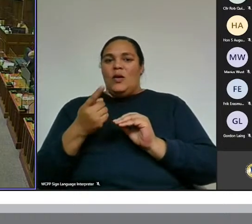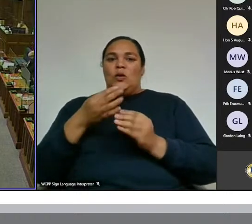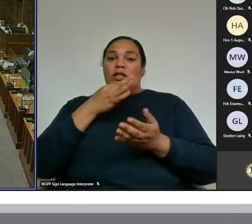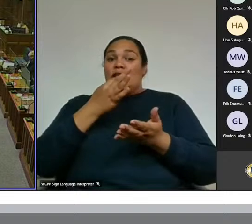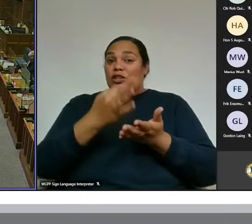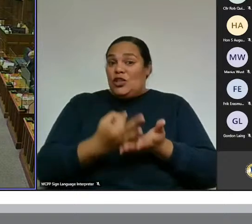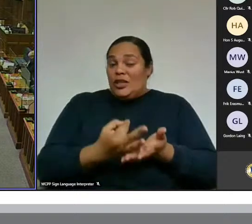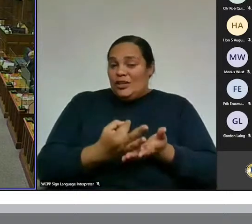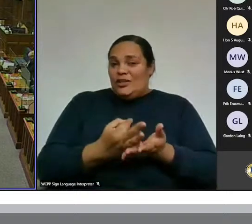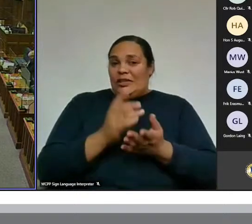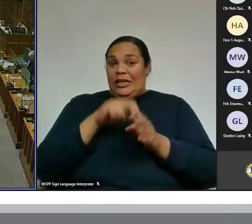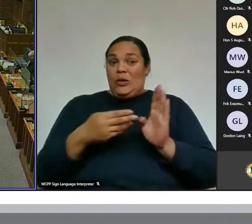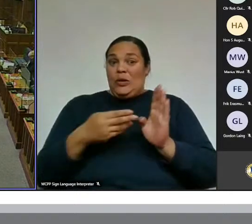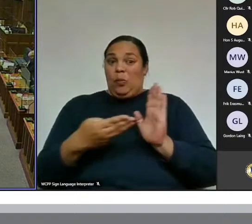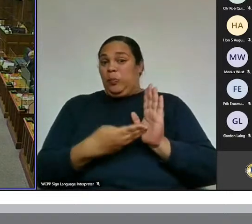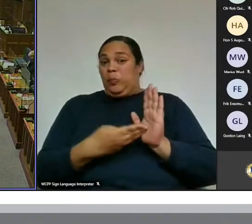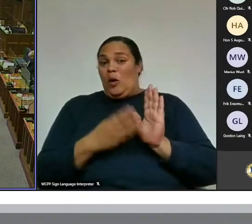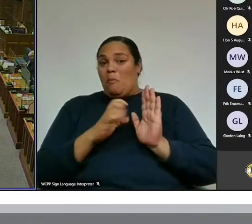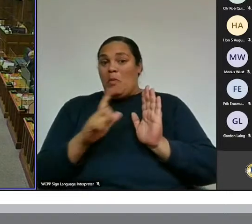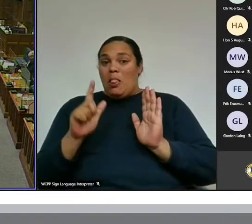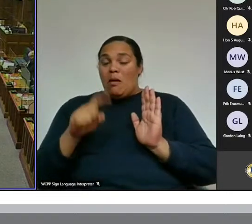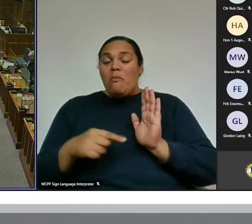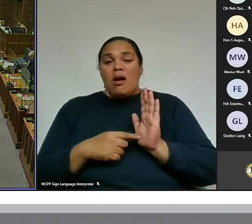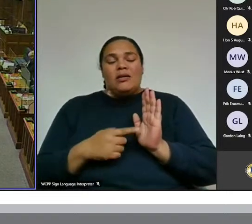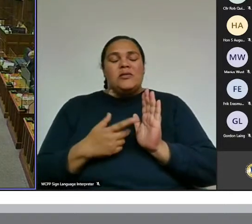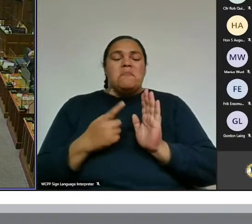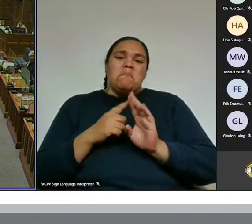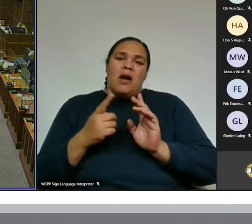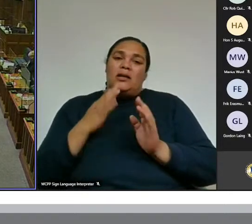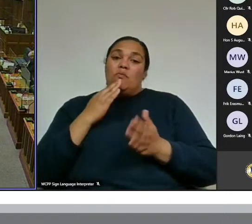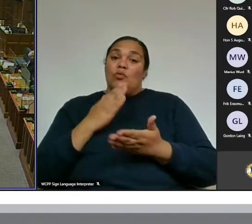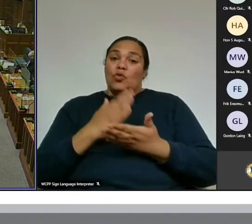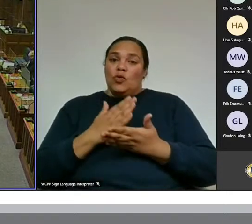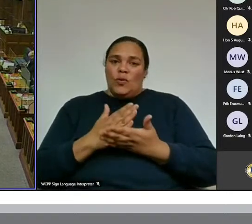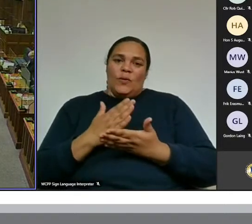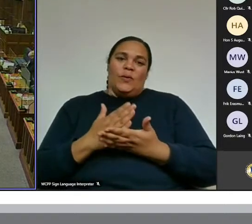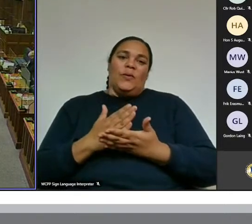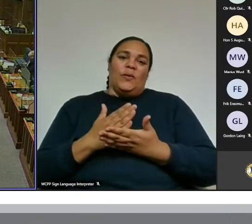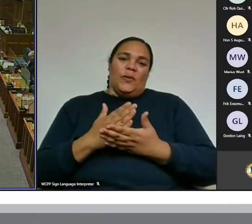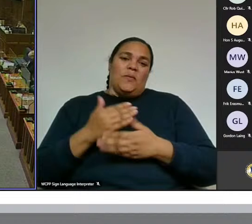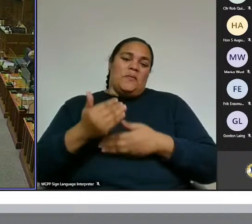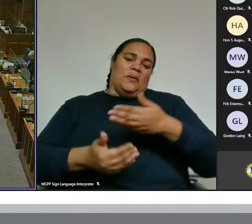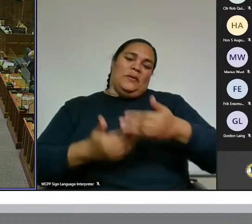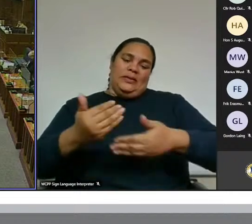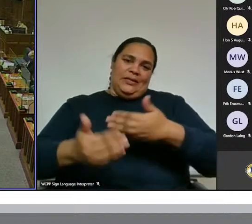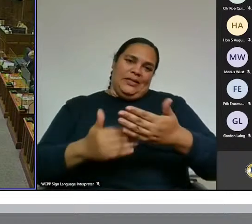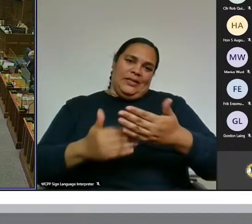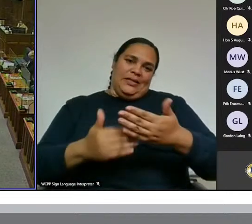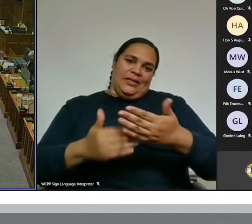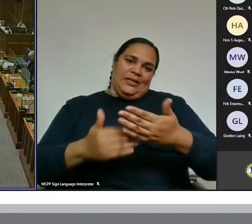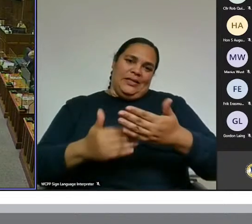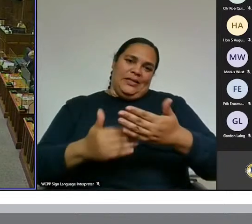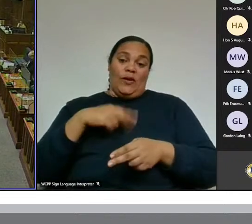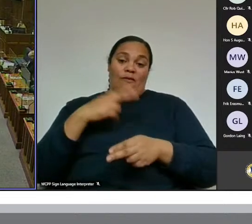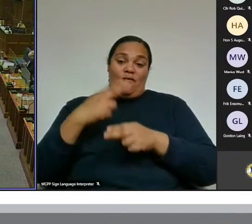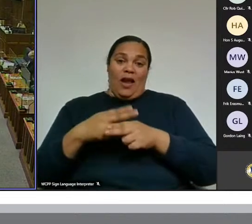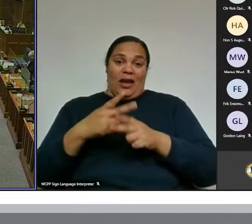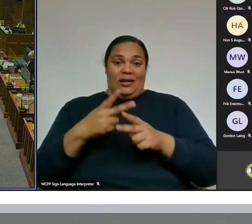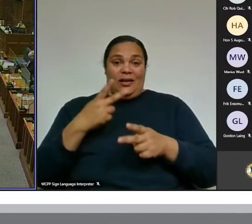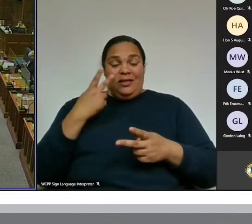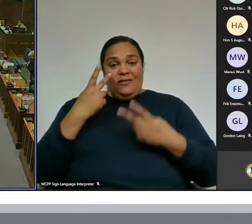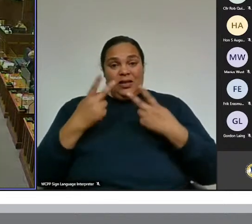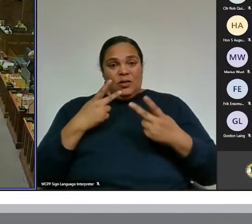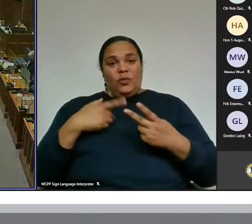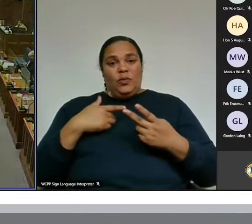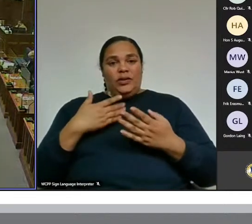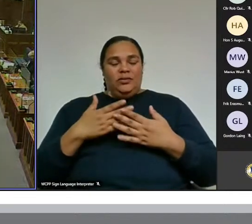suggest needs to be in the bill, but I'm sure in the process of finalizing this bill before it is